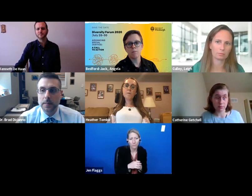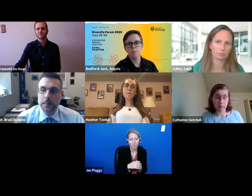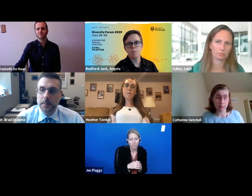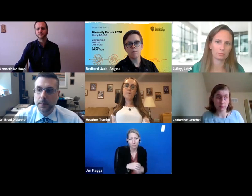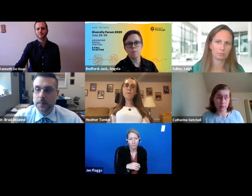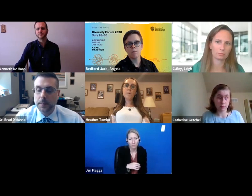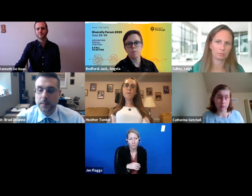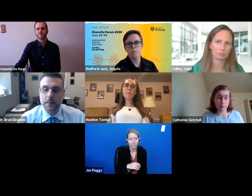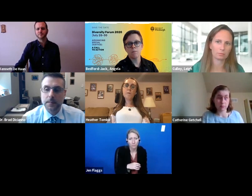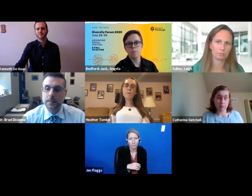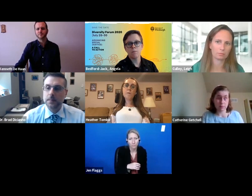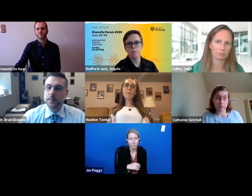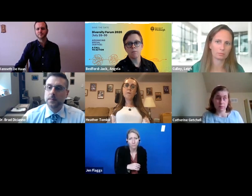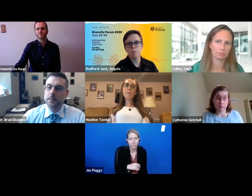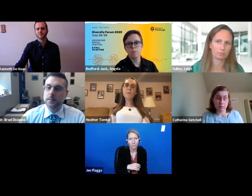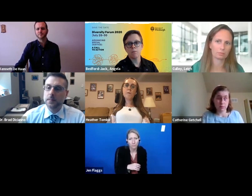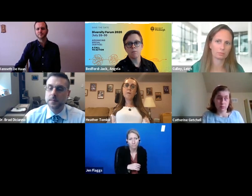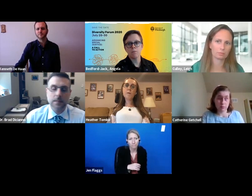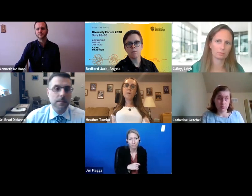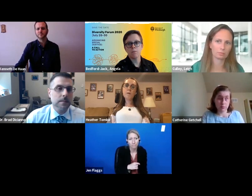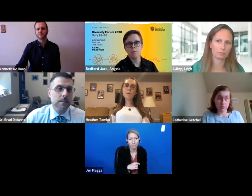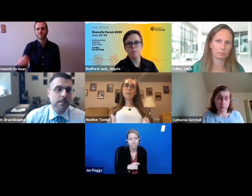currently.